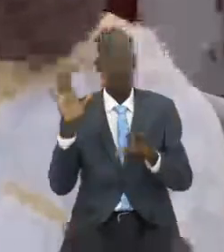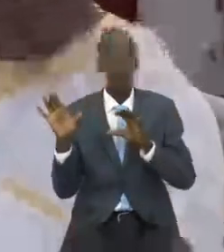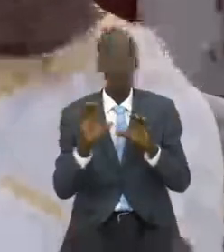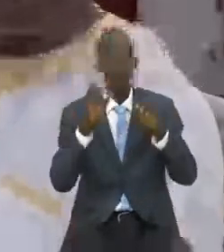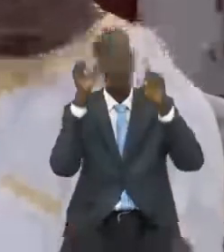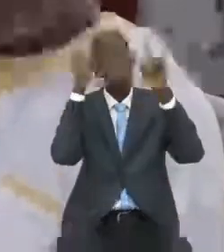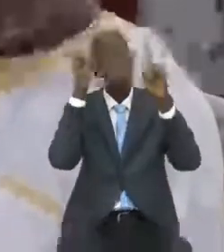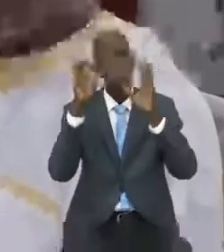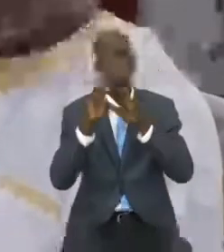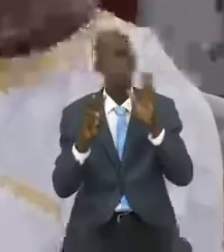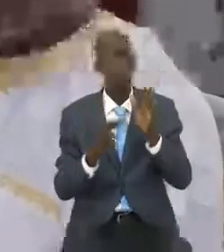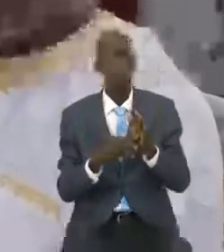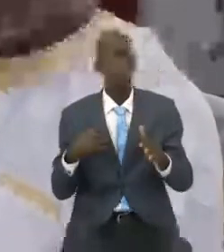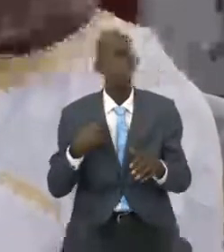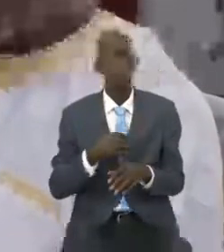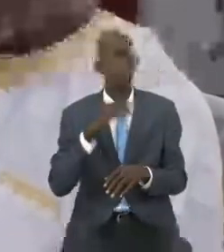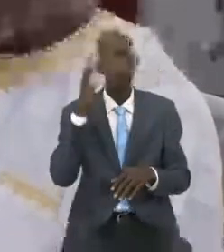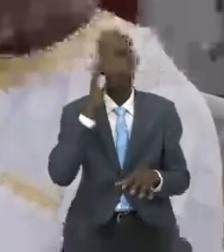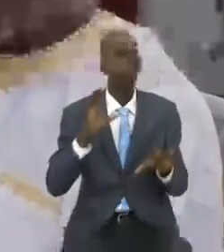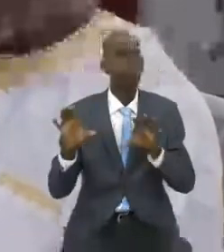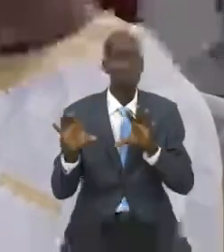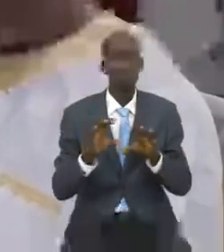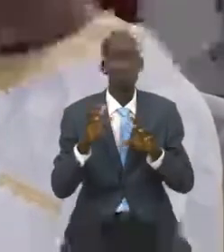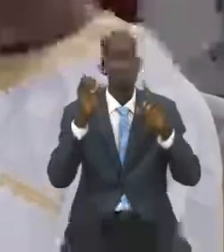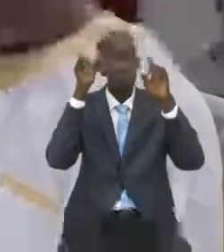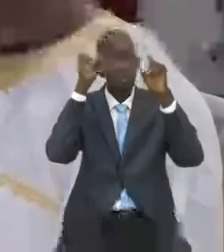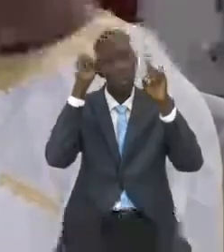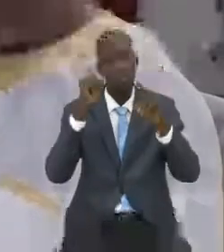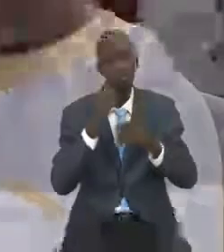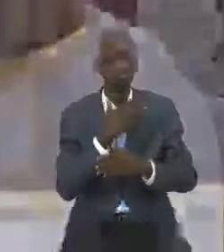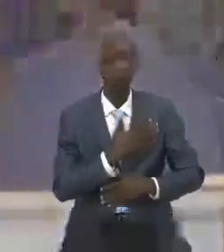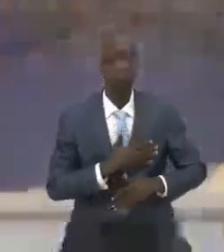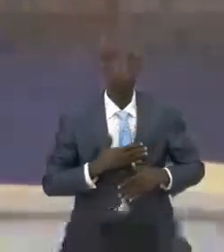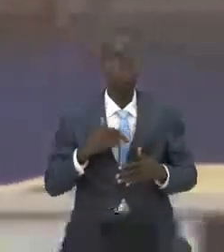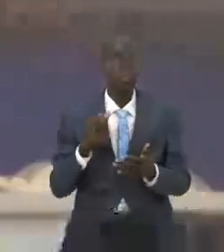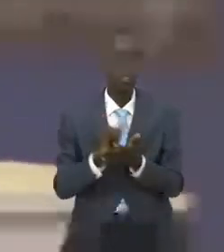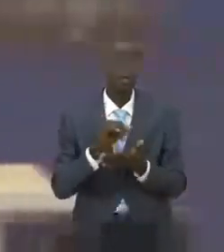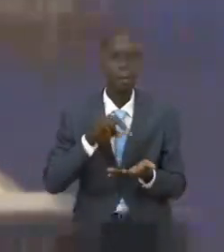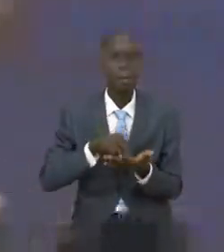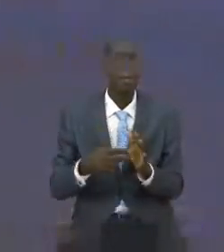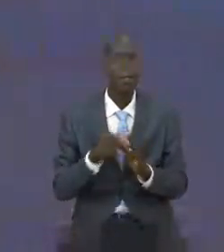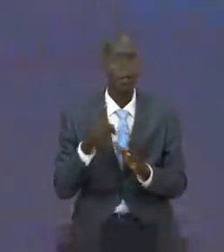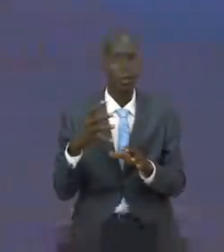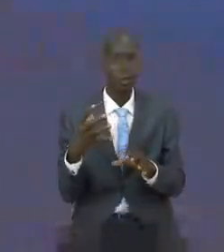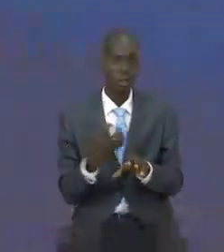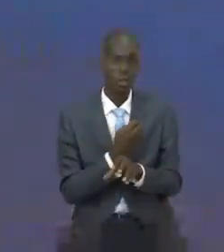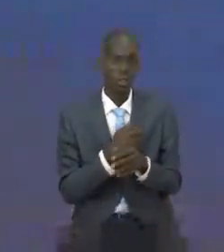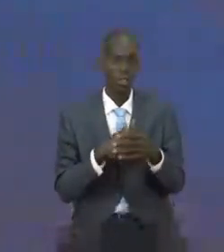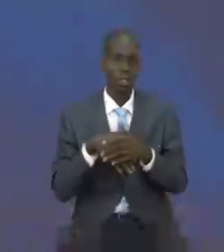do his pleasure. It means you take self